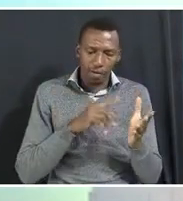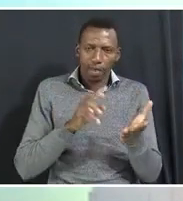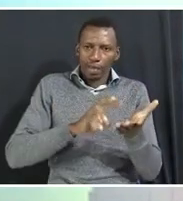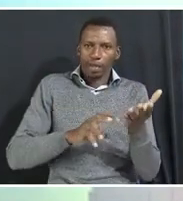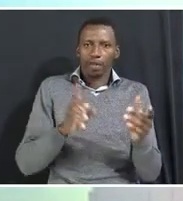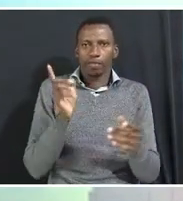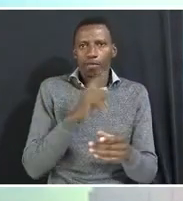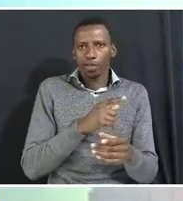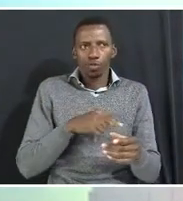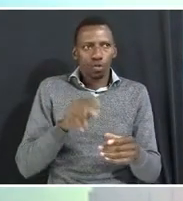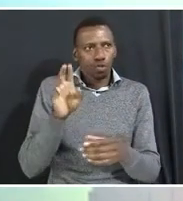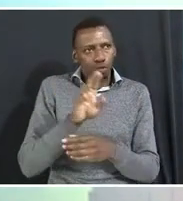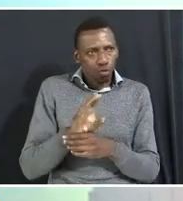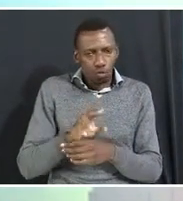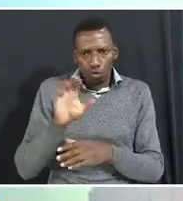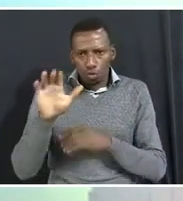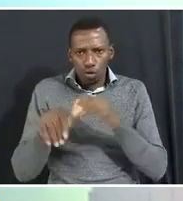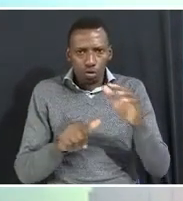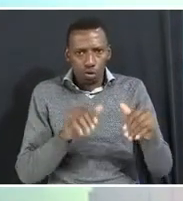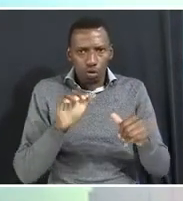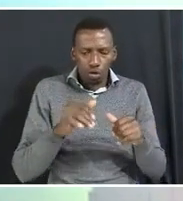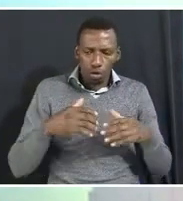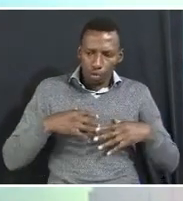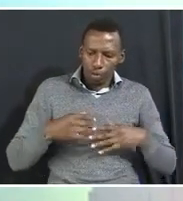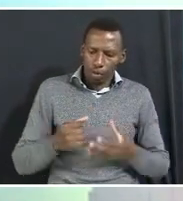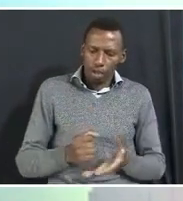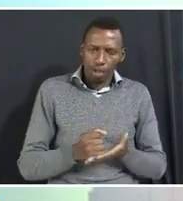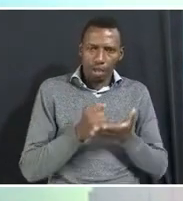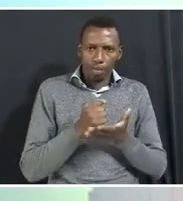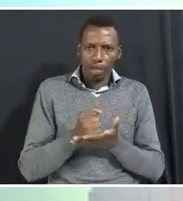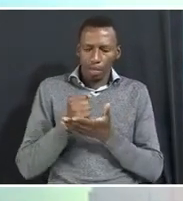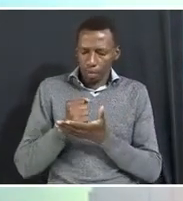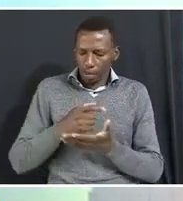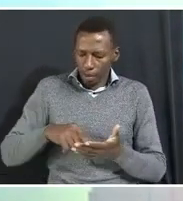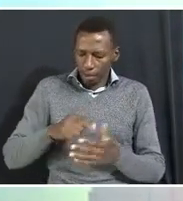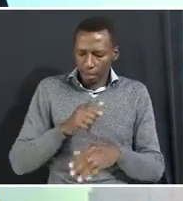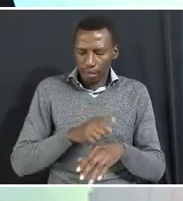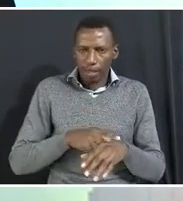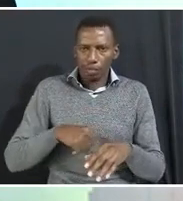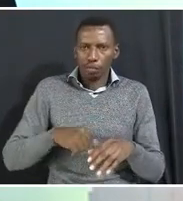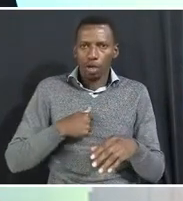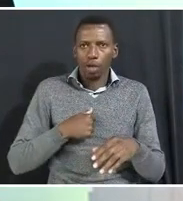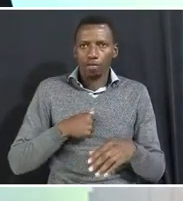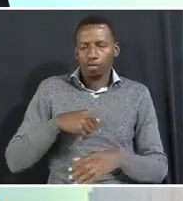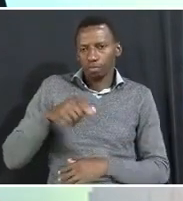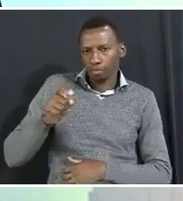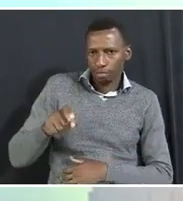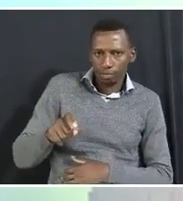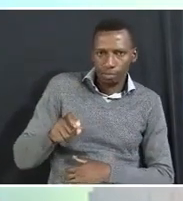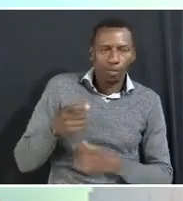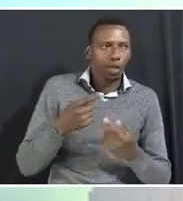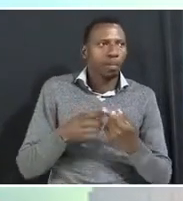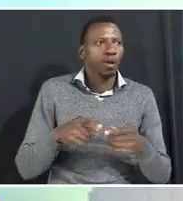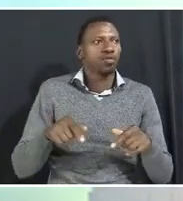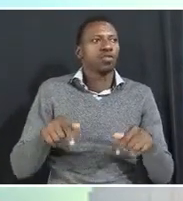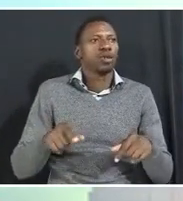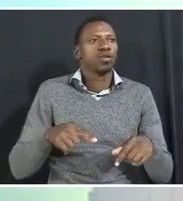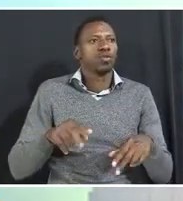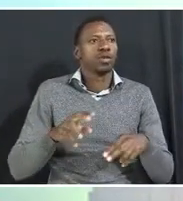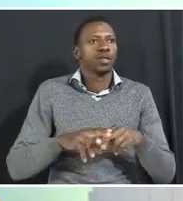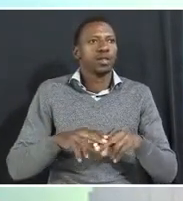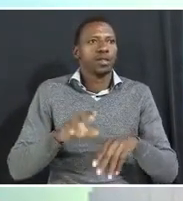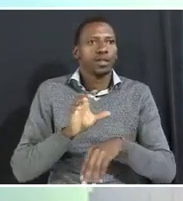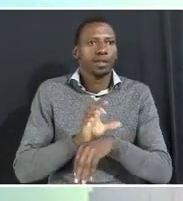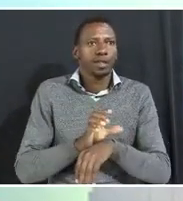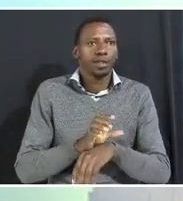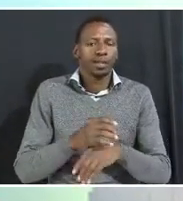in calling people to assist us in moments of need. But today we are seated as a church in trying